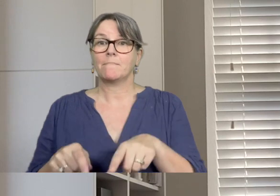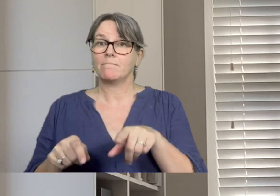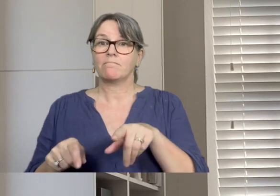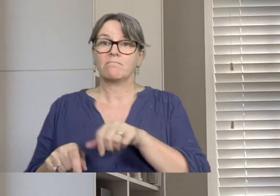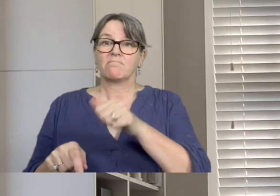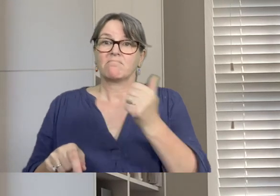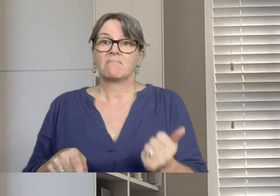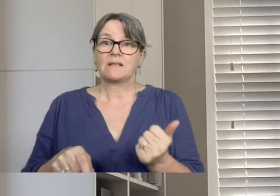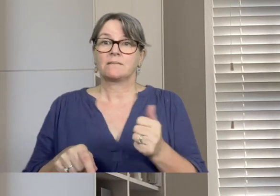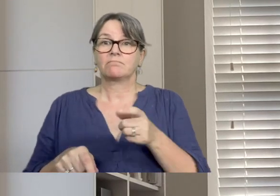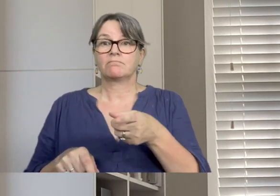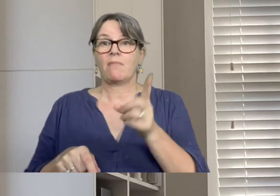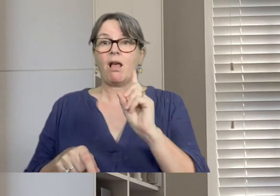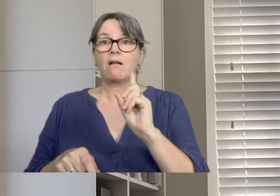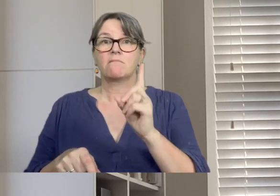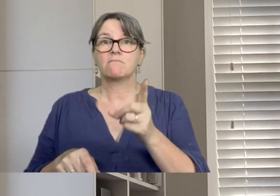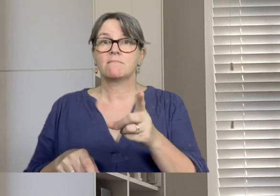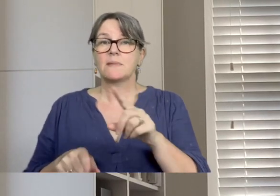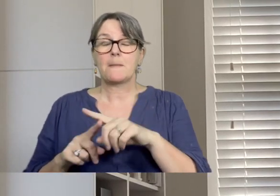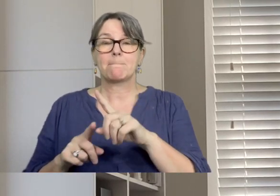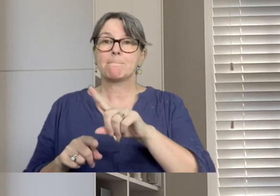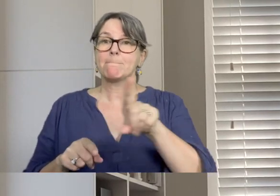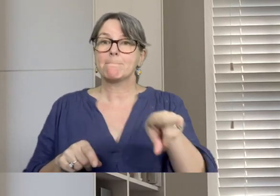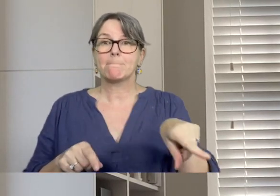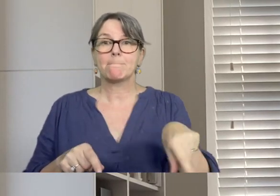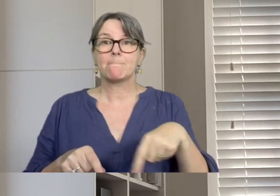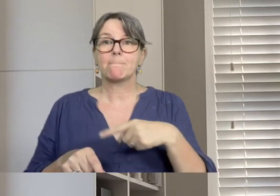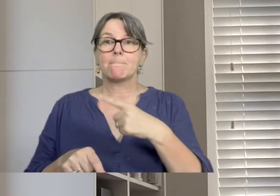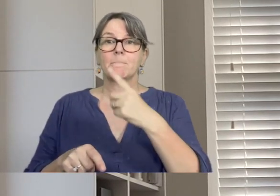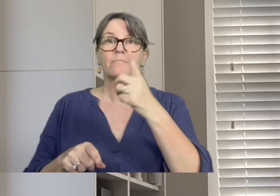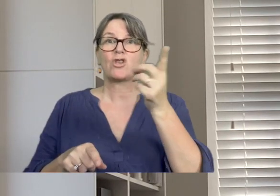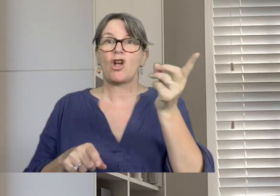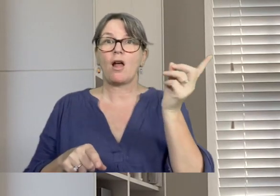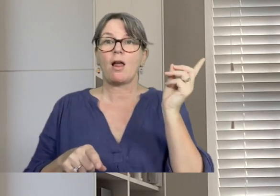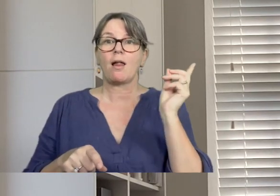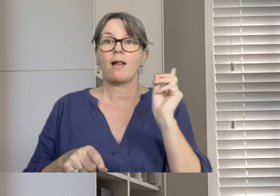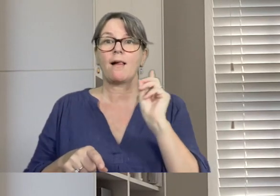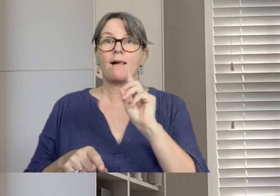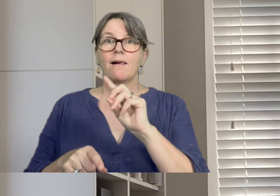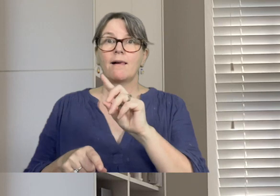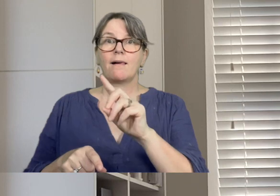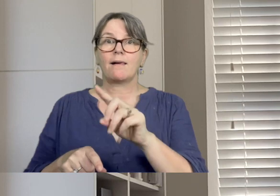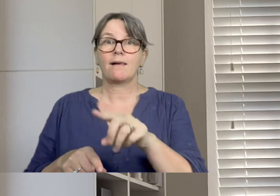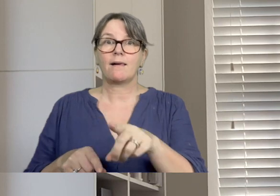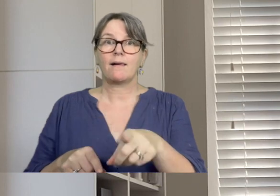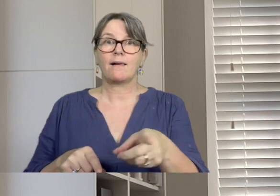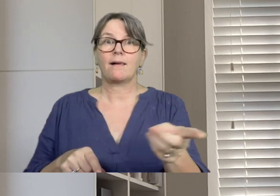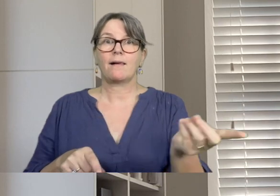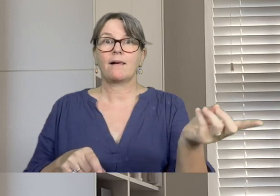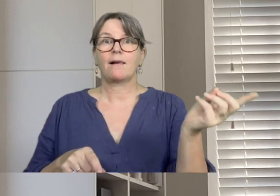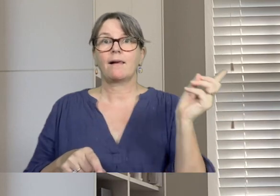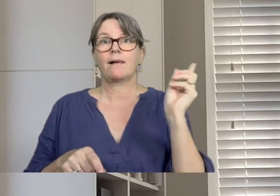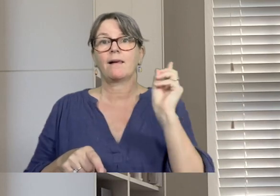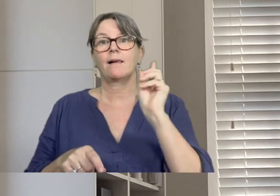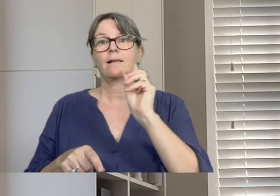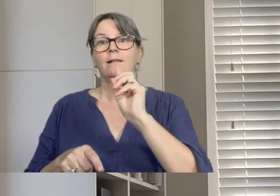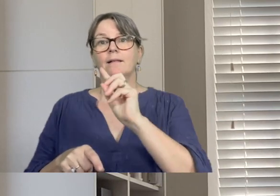So we've got 4 in each direction. Come across the body first, sweep it out and away. 1,